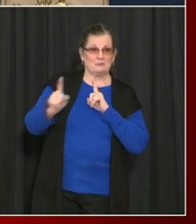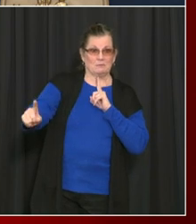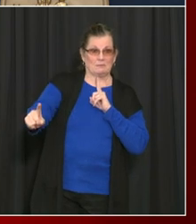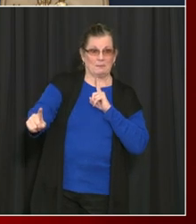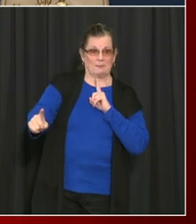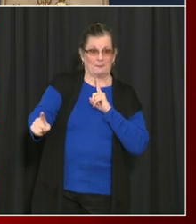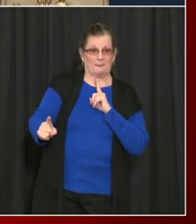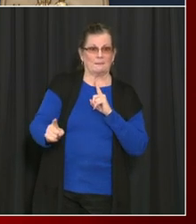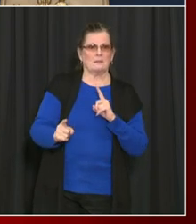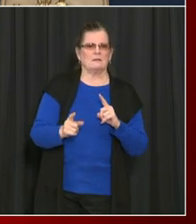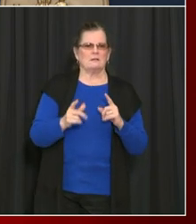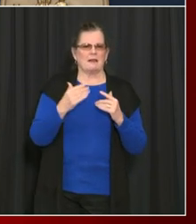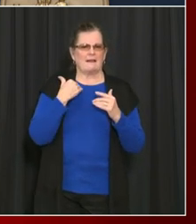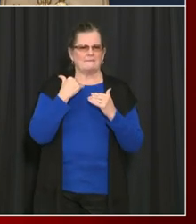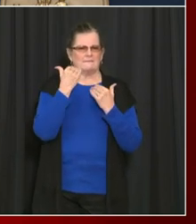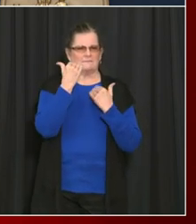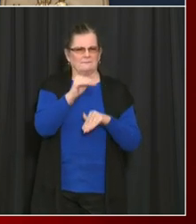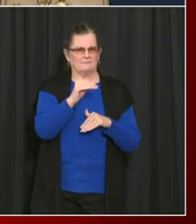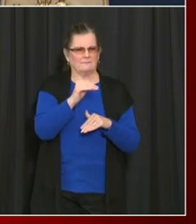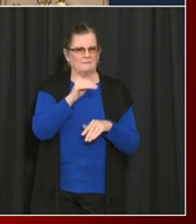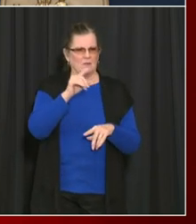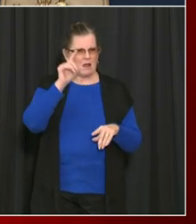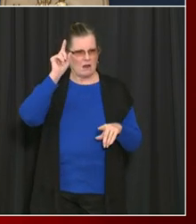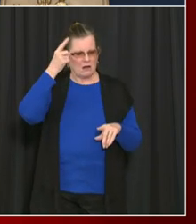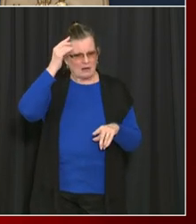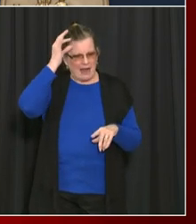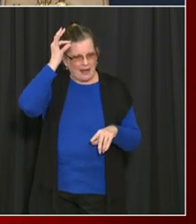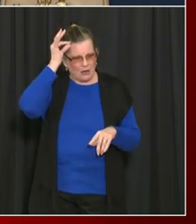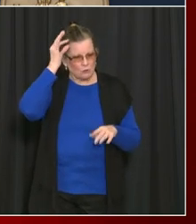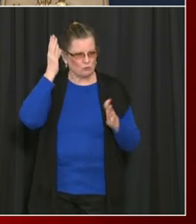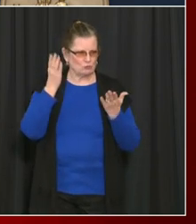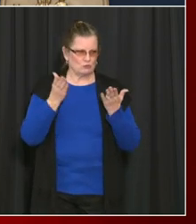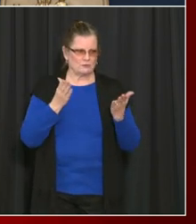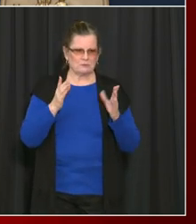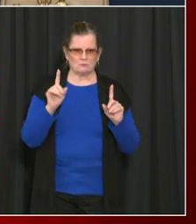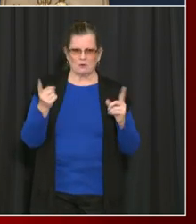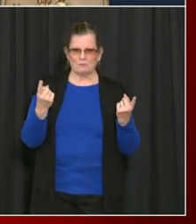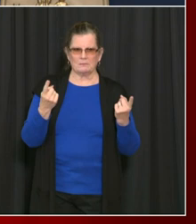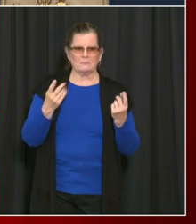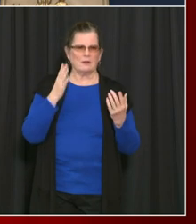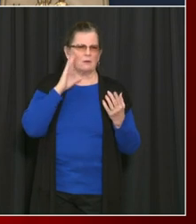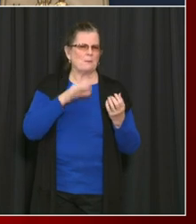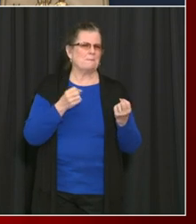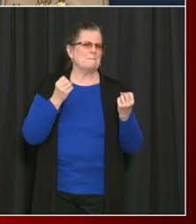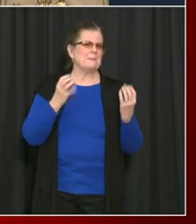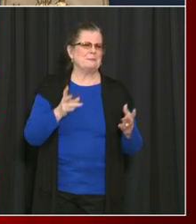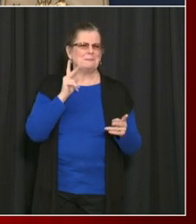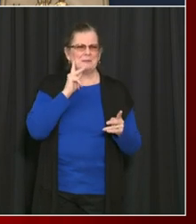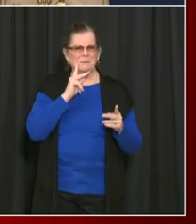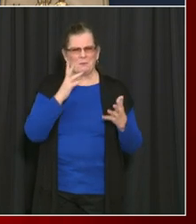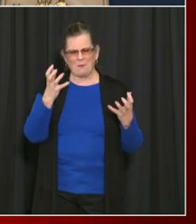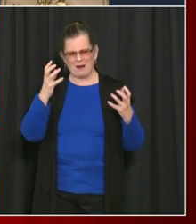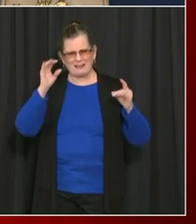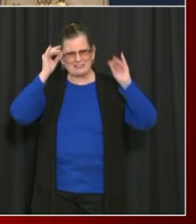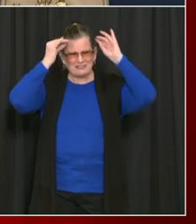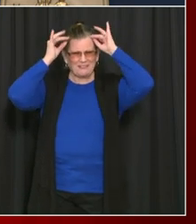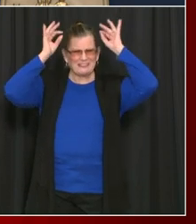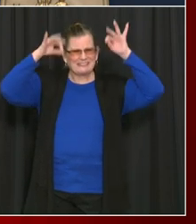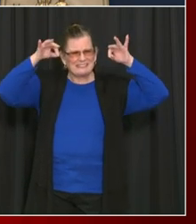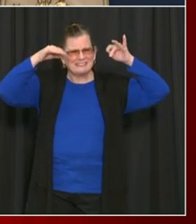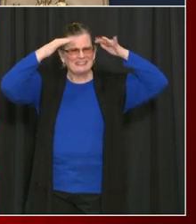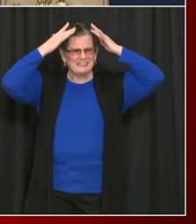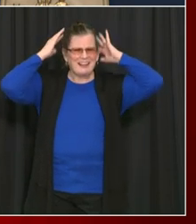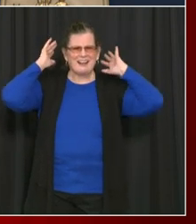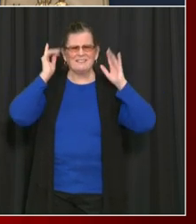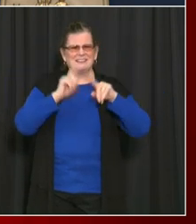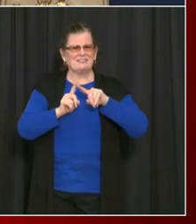are limited to hair services. I know that many people are eager to get their hair done, but we want you to remember also